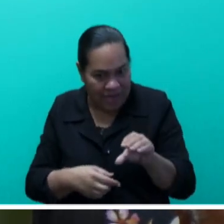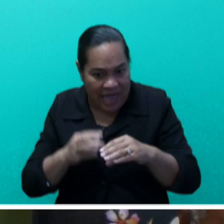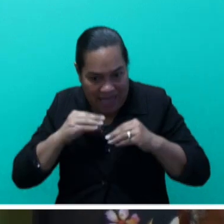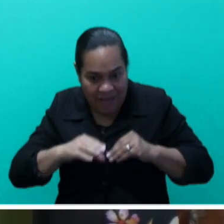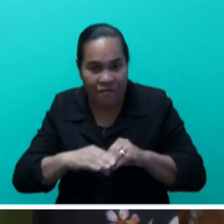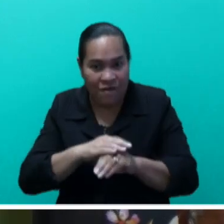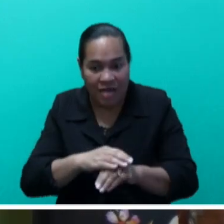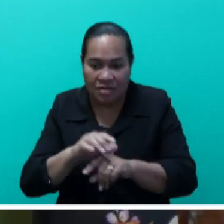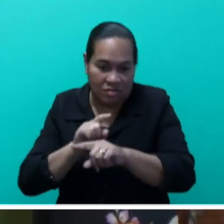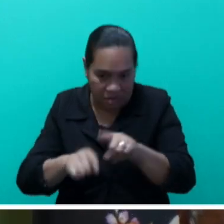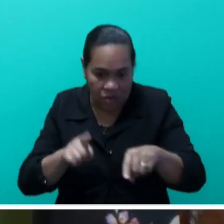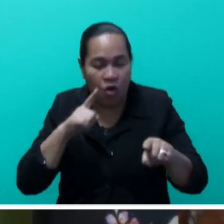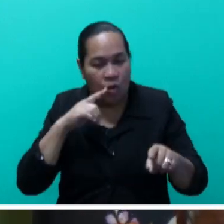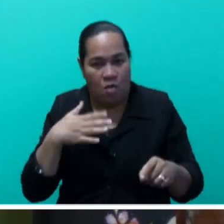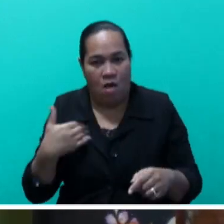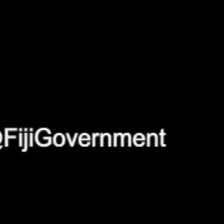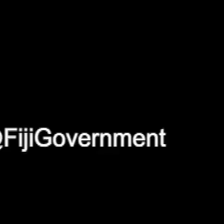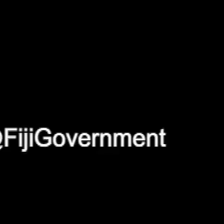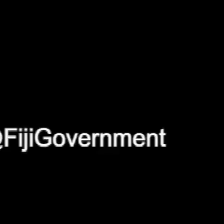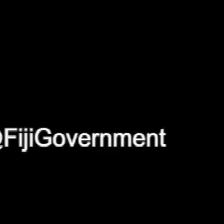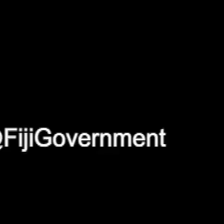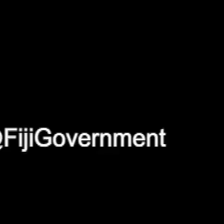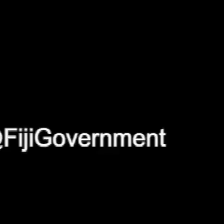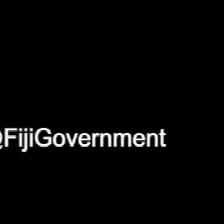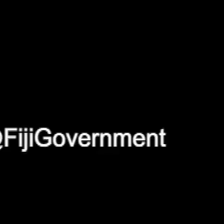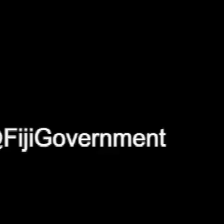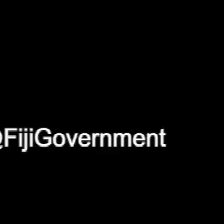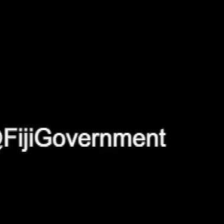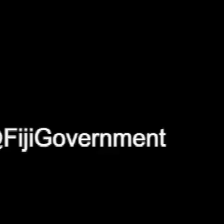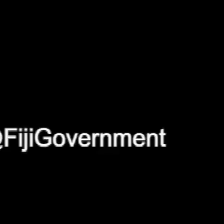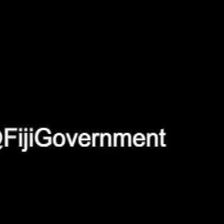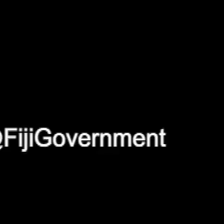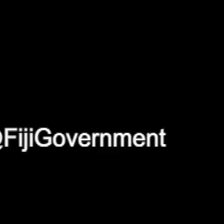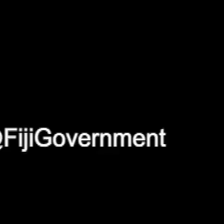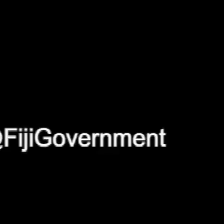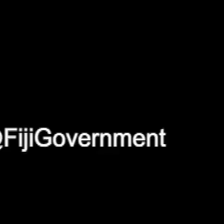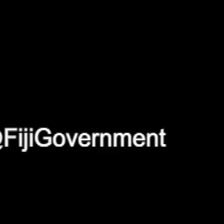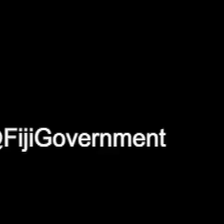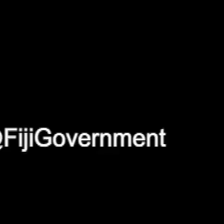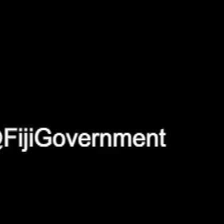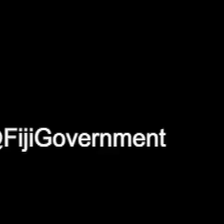MSMEs is well spent. Thank you, sir. Thank you.